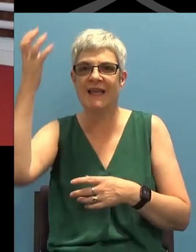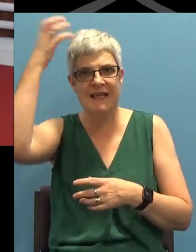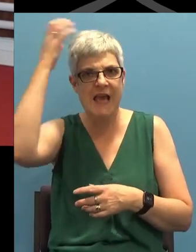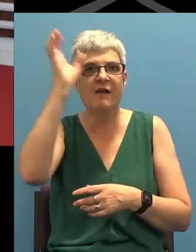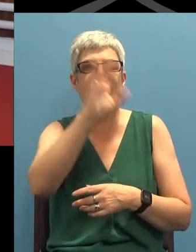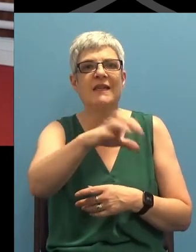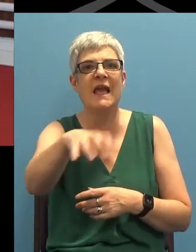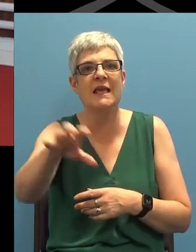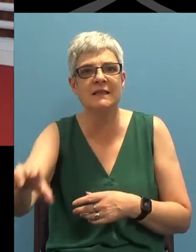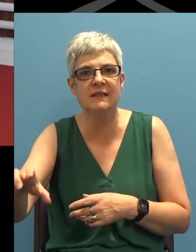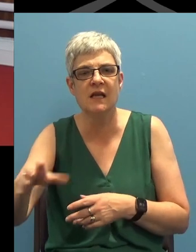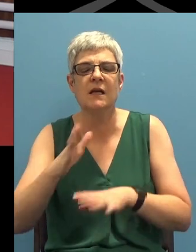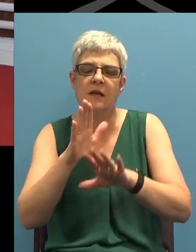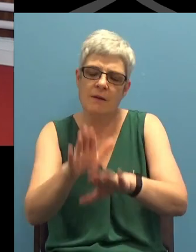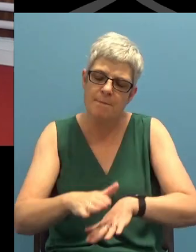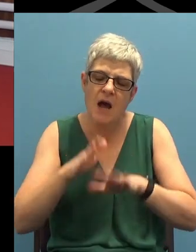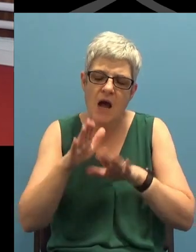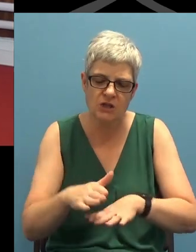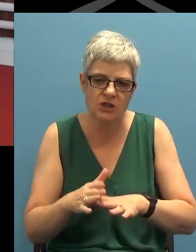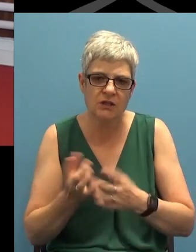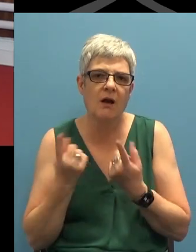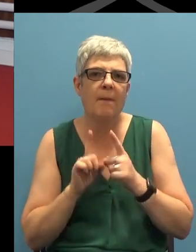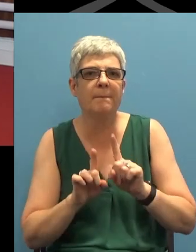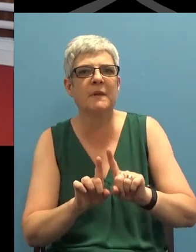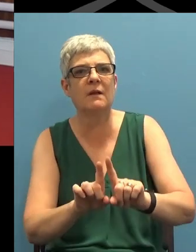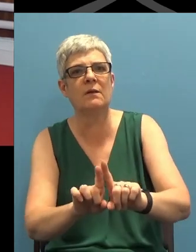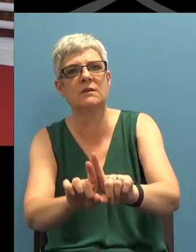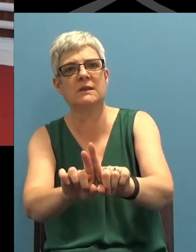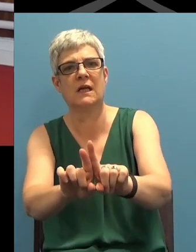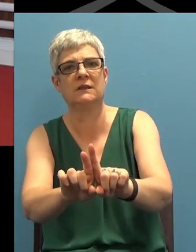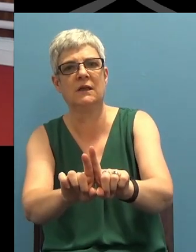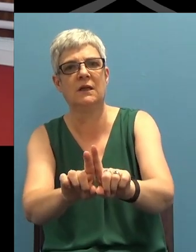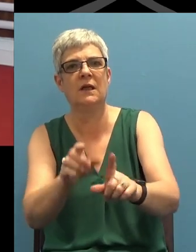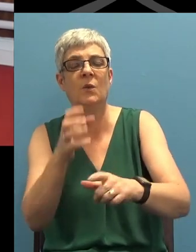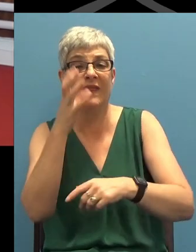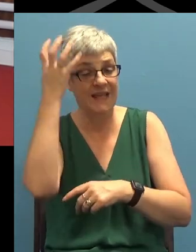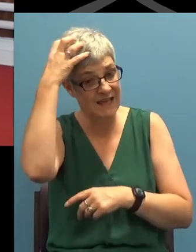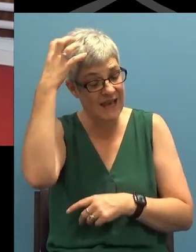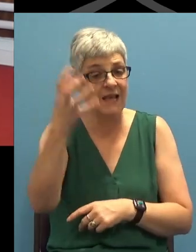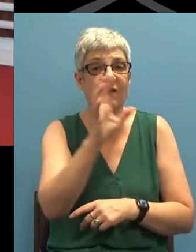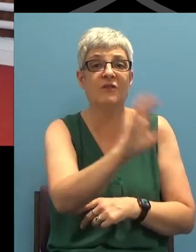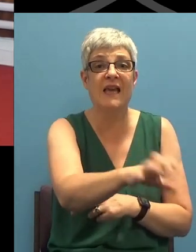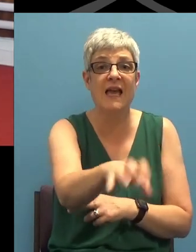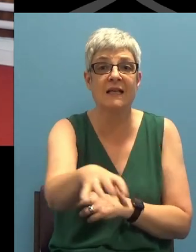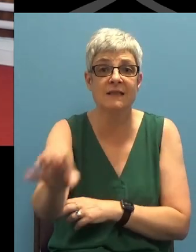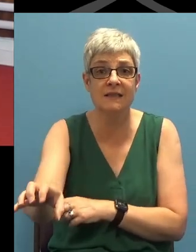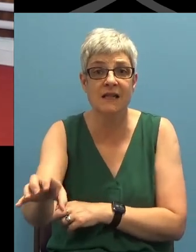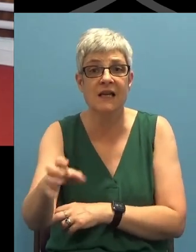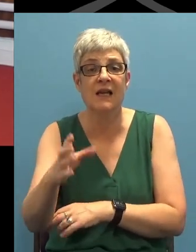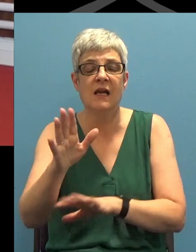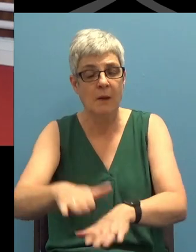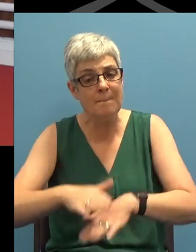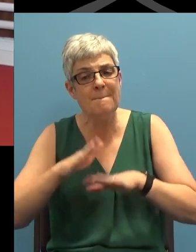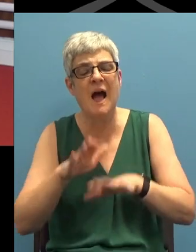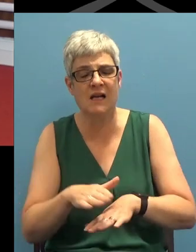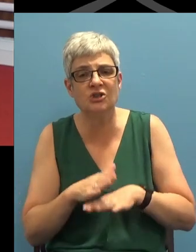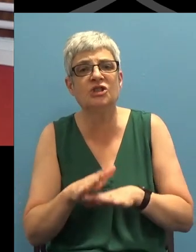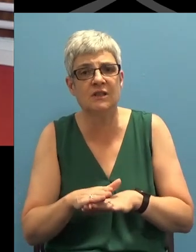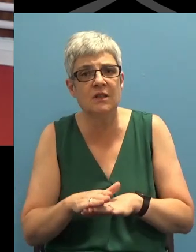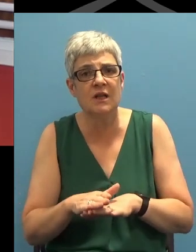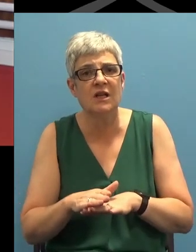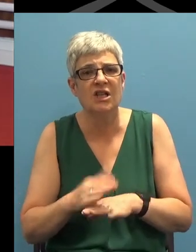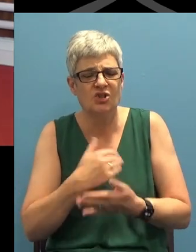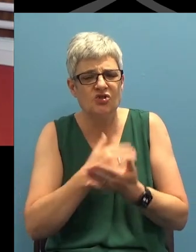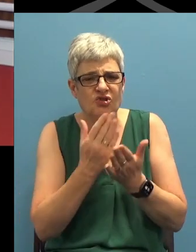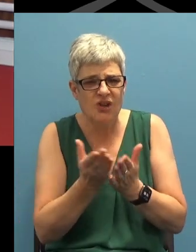Kings, in compassion, draws alongside. When the King of Kings, and compassion is